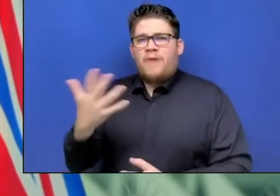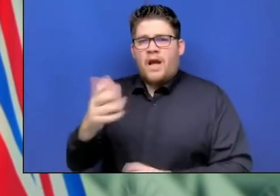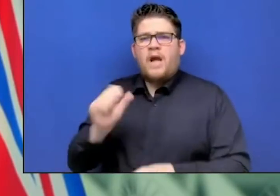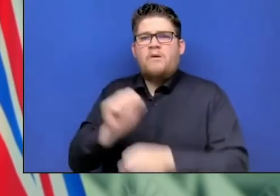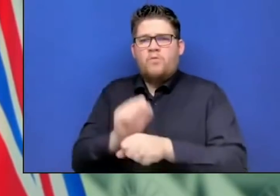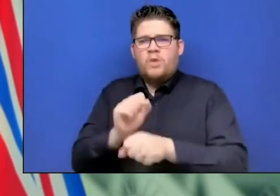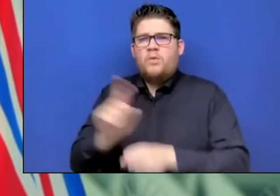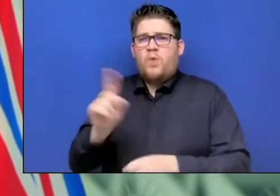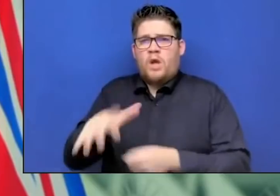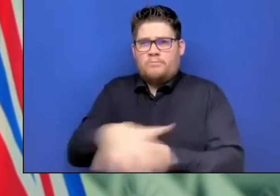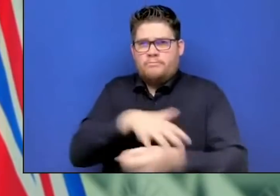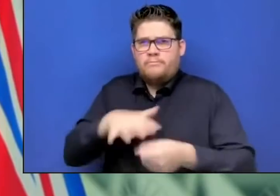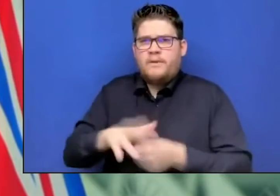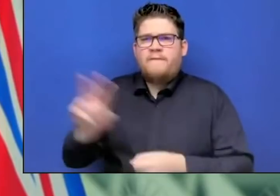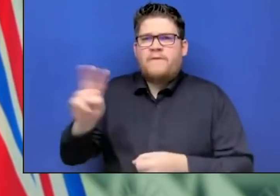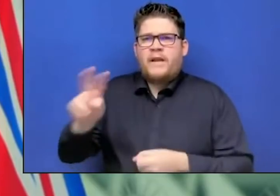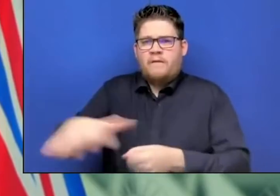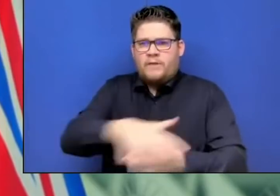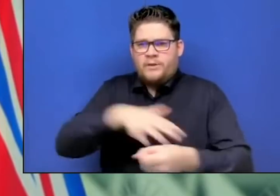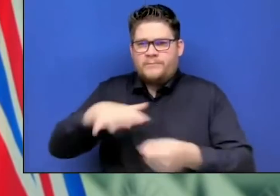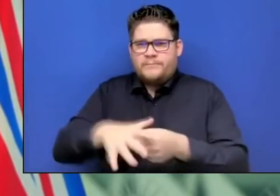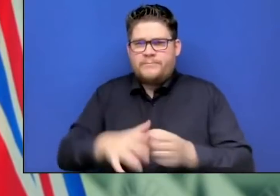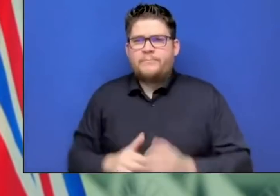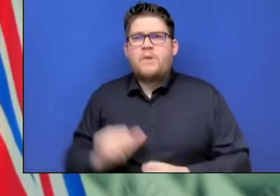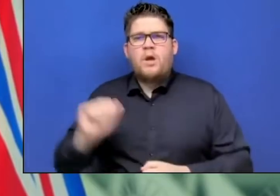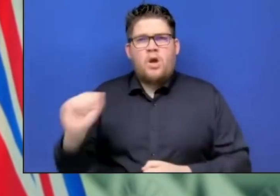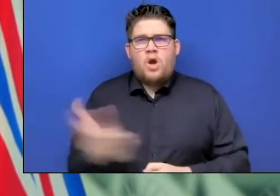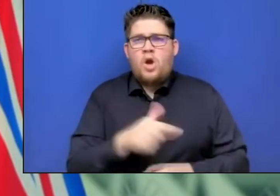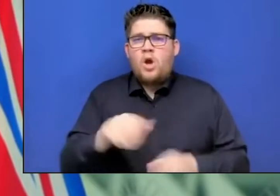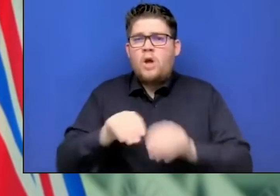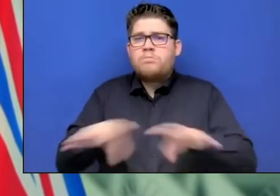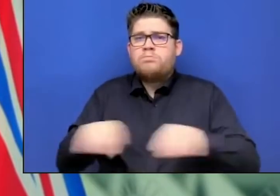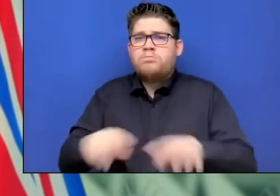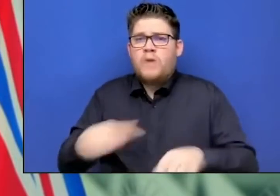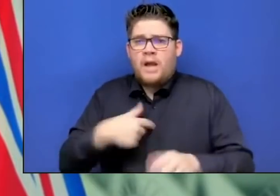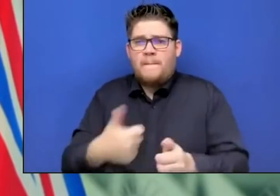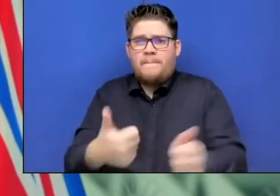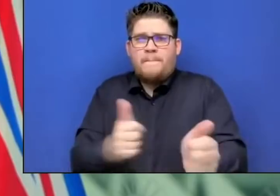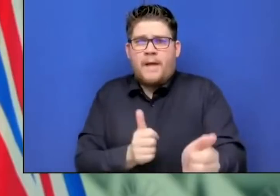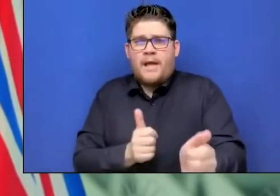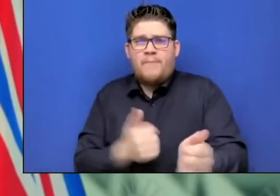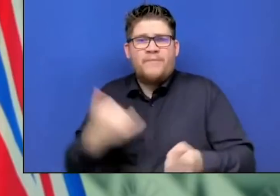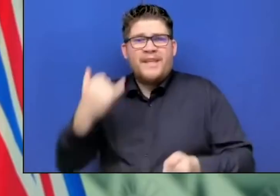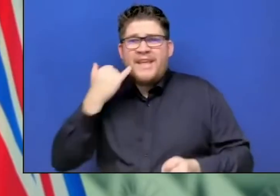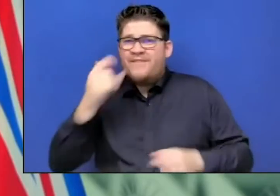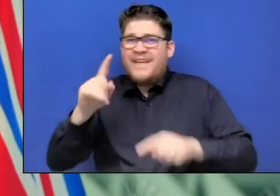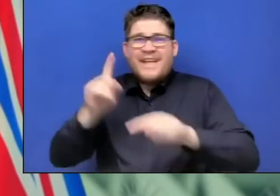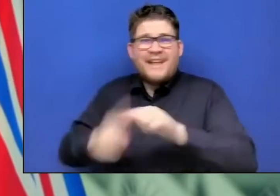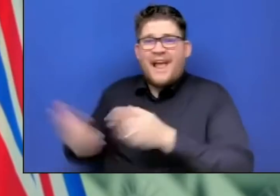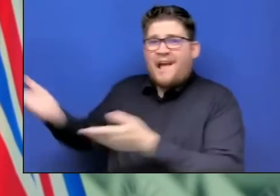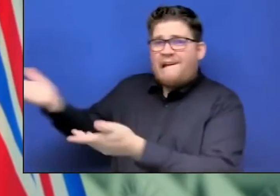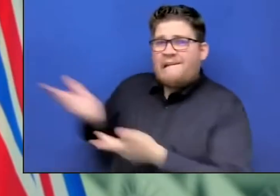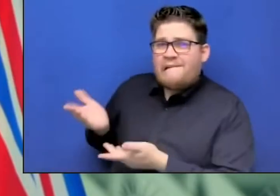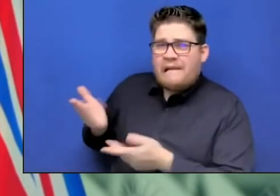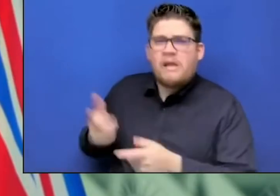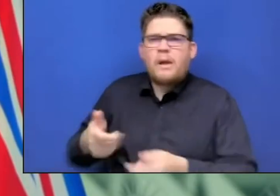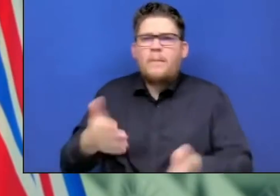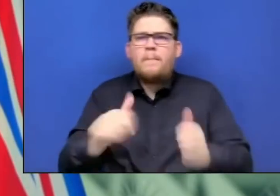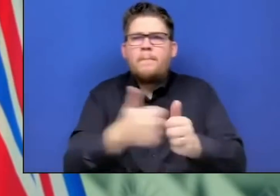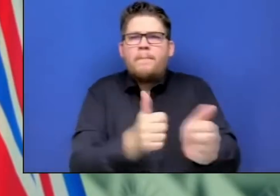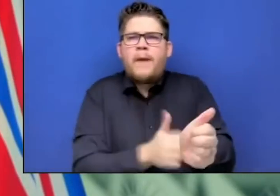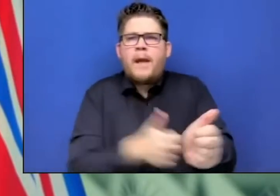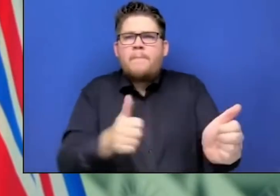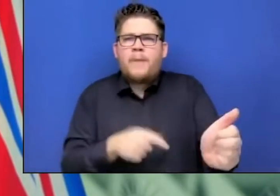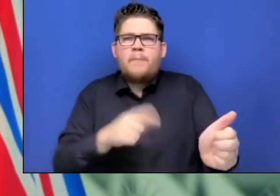a fluctuation in their traditional fuel supply. They have invoked their contingency plans and have sourced fuel from